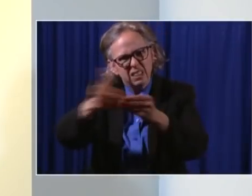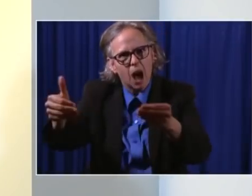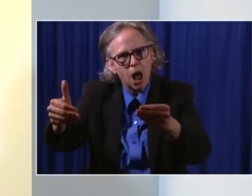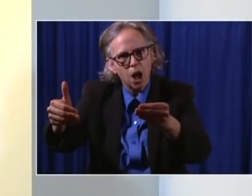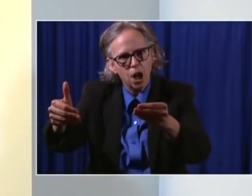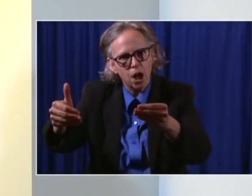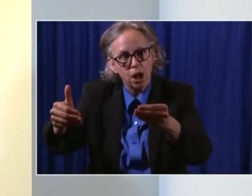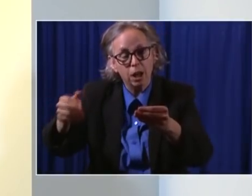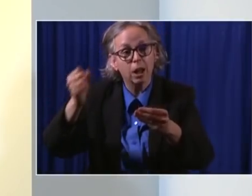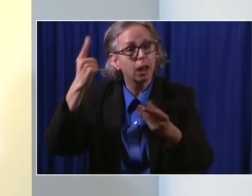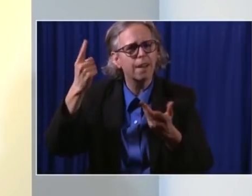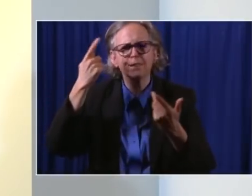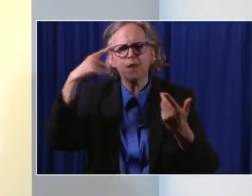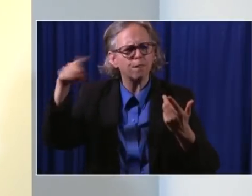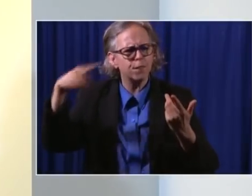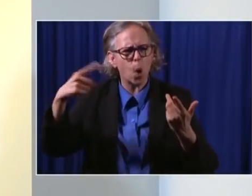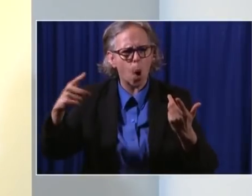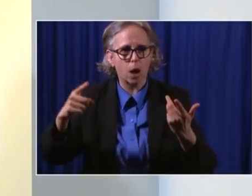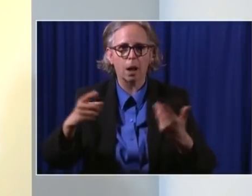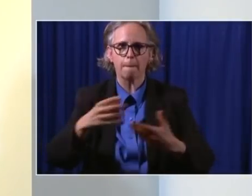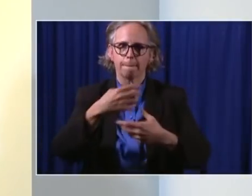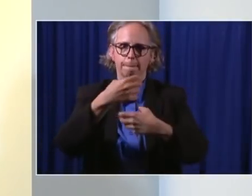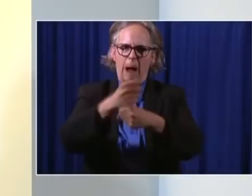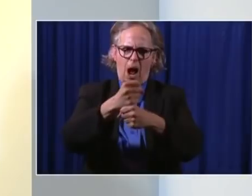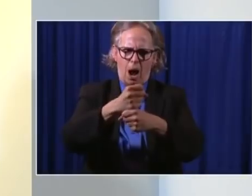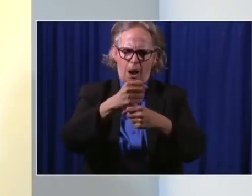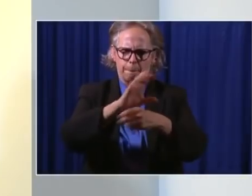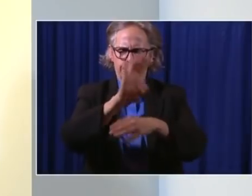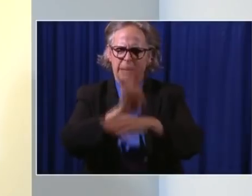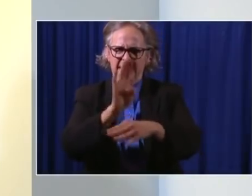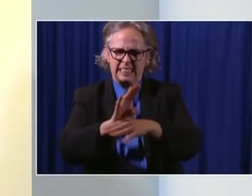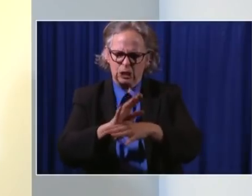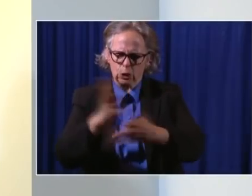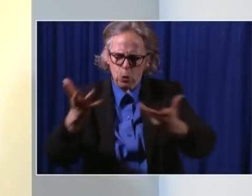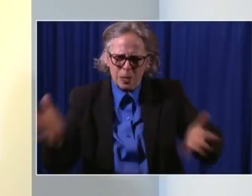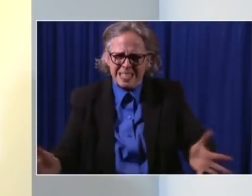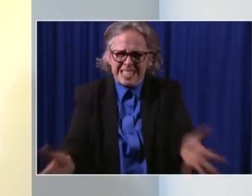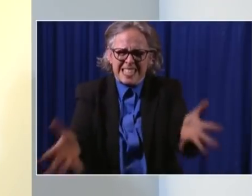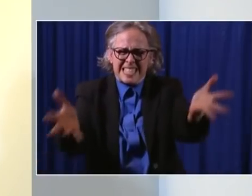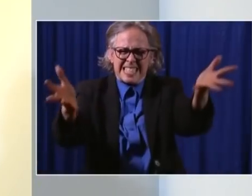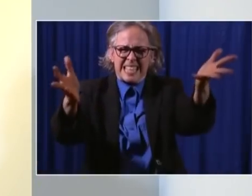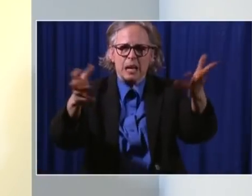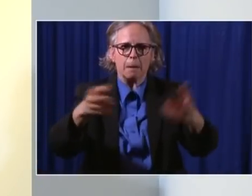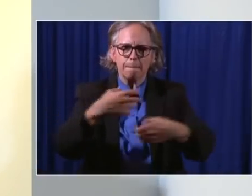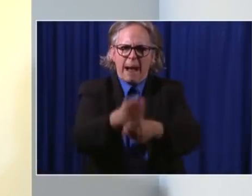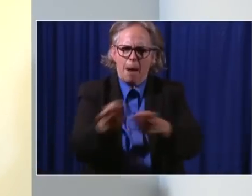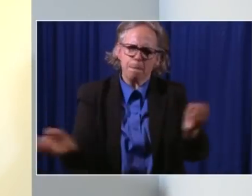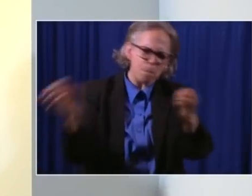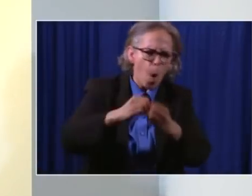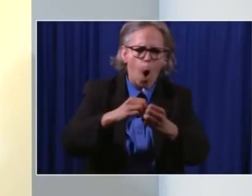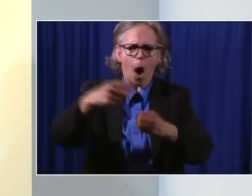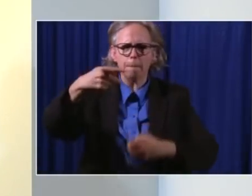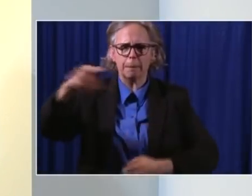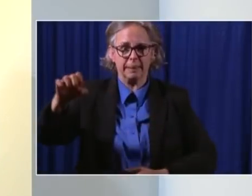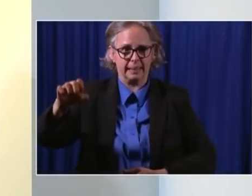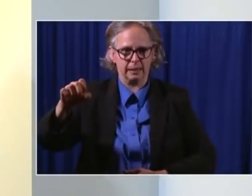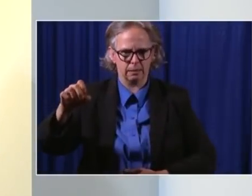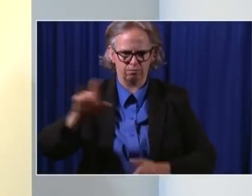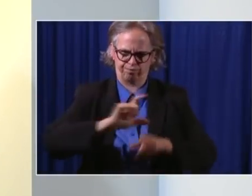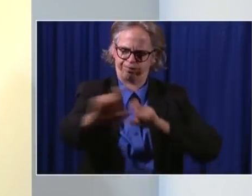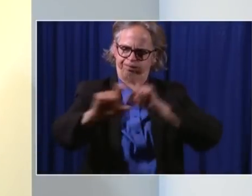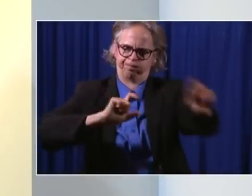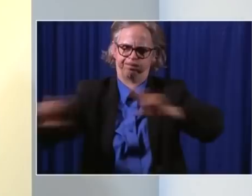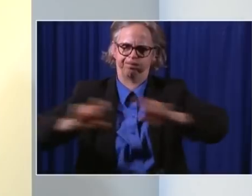manufacturers produce much needed personal protection equipment. Now, Ohio PPE Retooling and